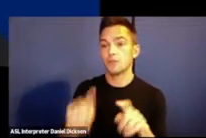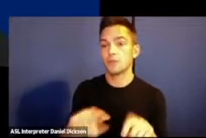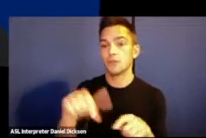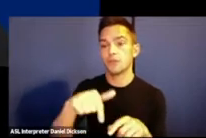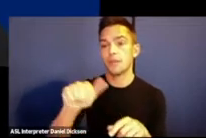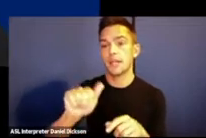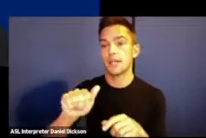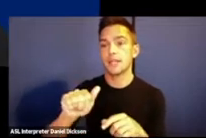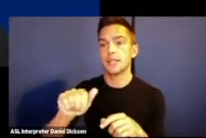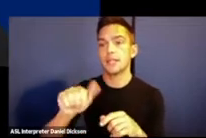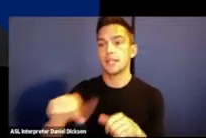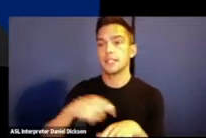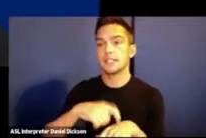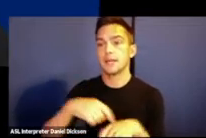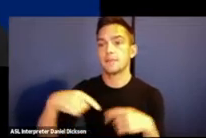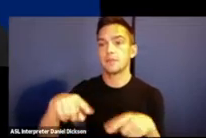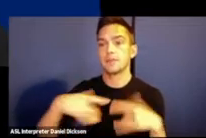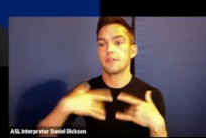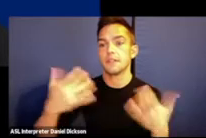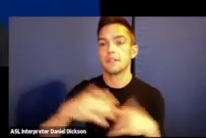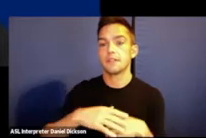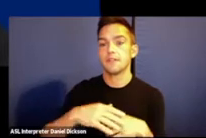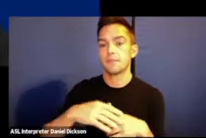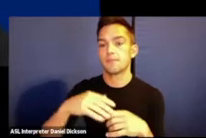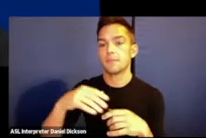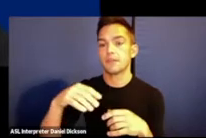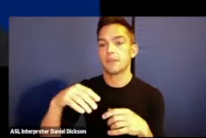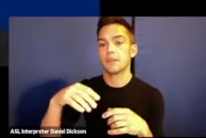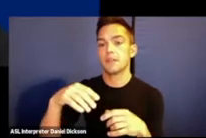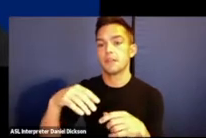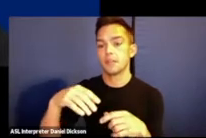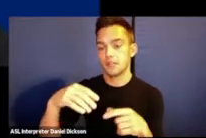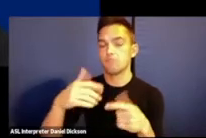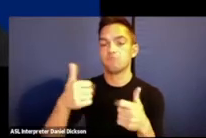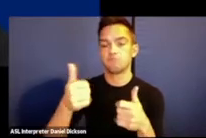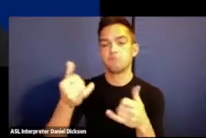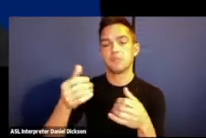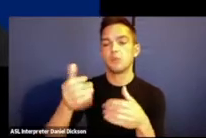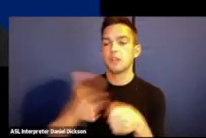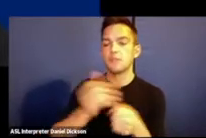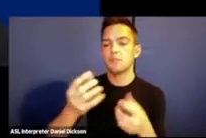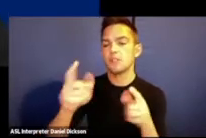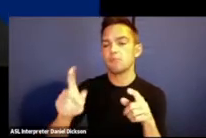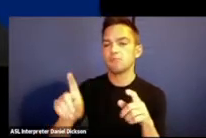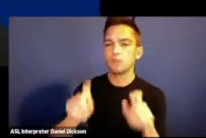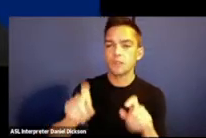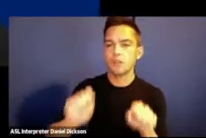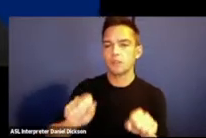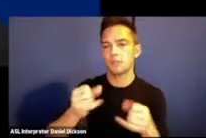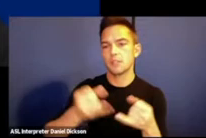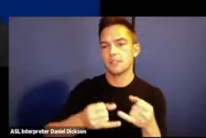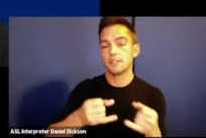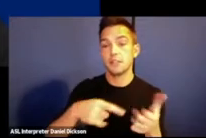at any time during the event, and we will cover as many questions as we can in the final segment. Finally, this webinar is